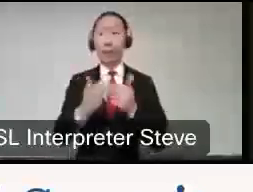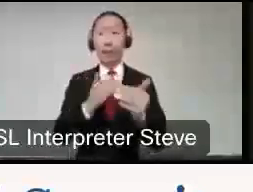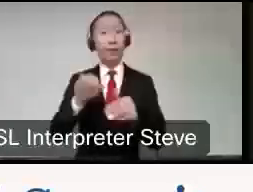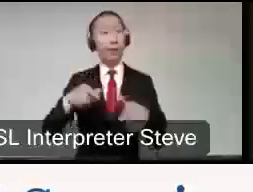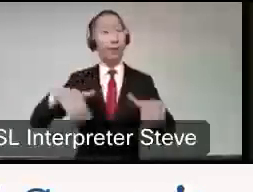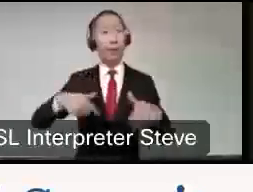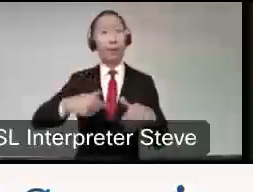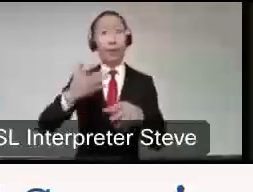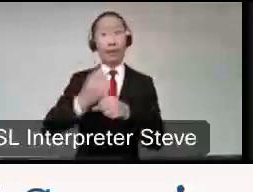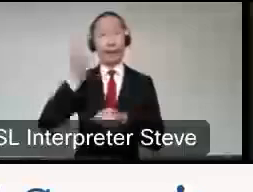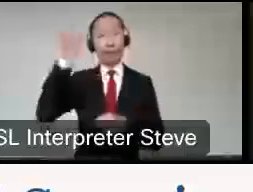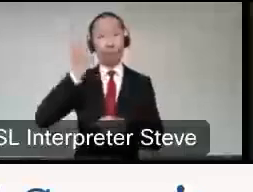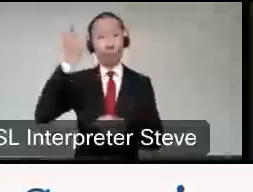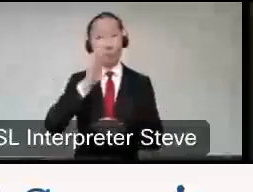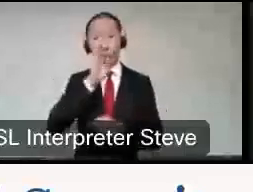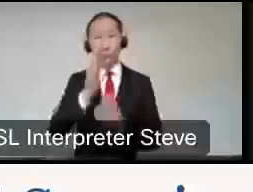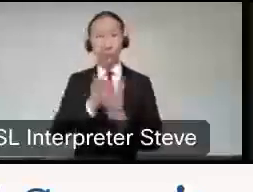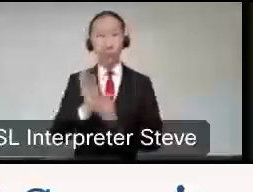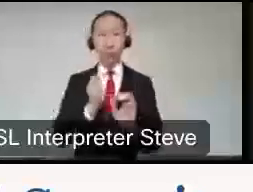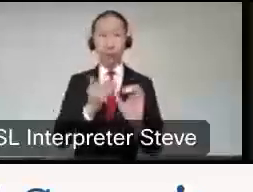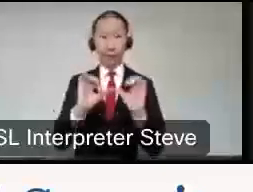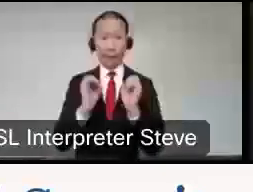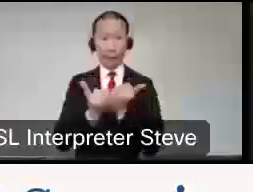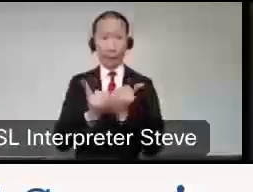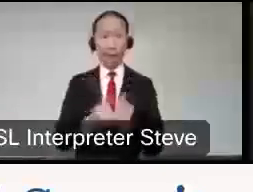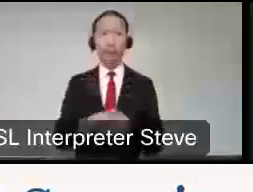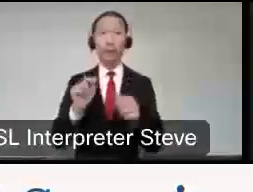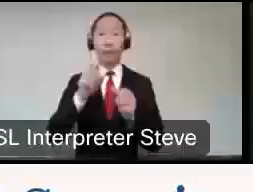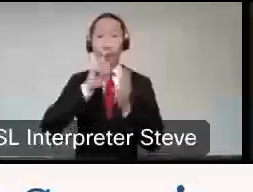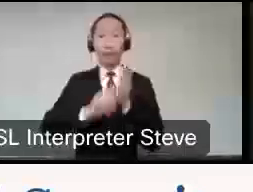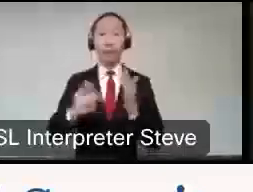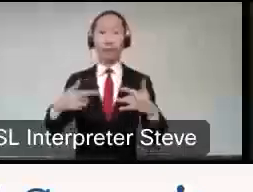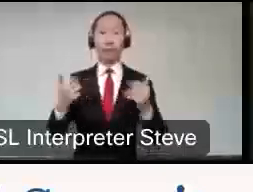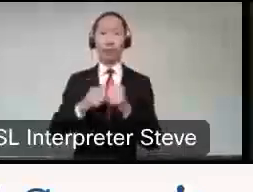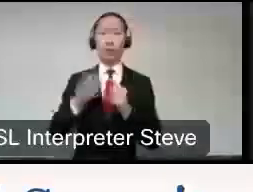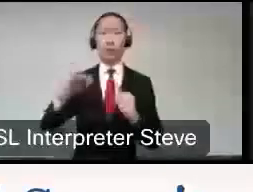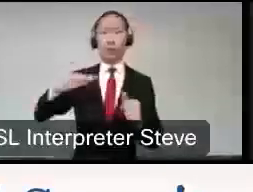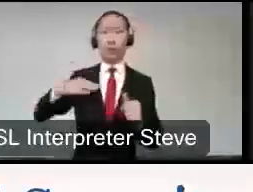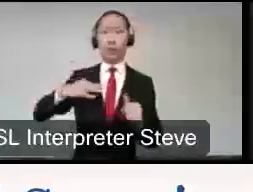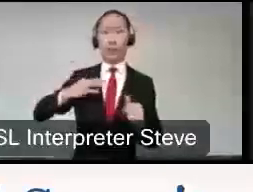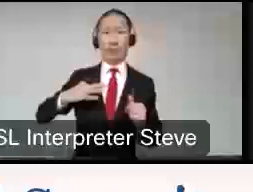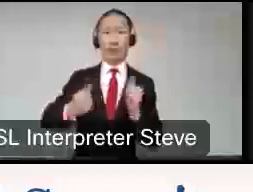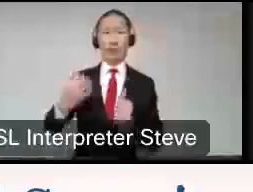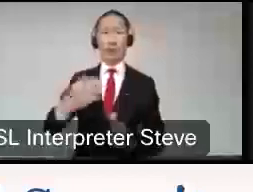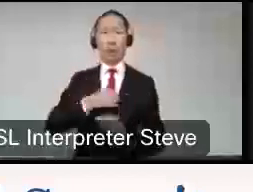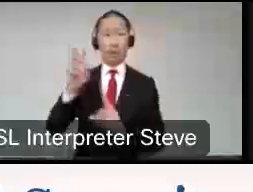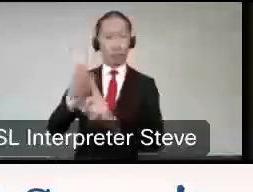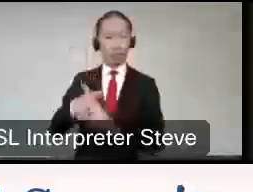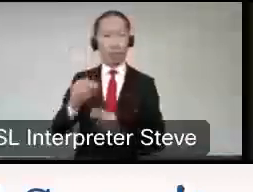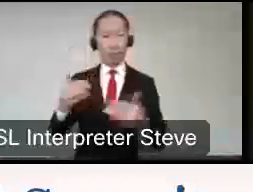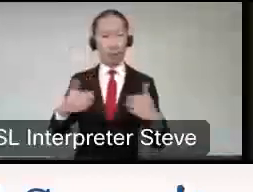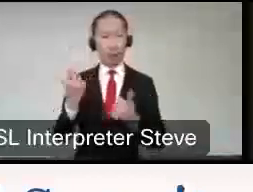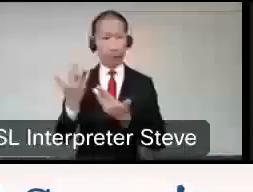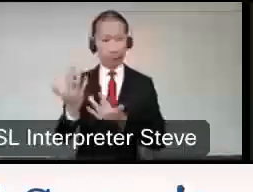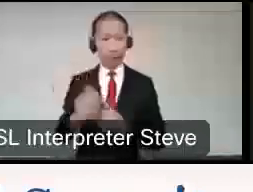receive benefits with our agency. You can check the status of your application or appeal if you have one pending. And